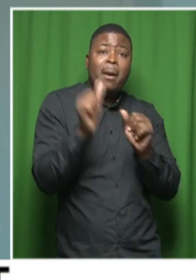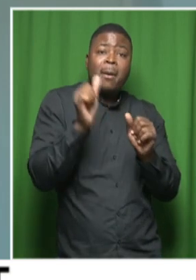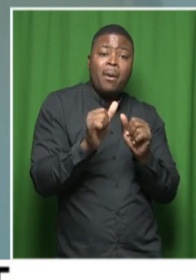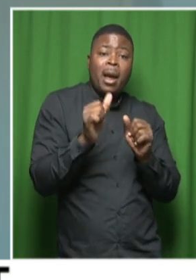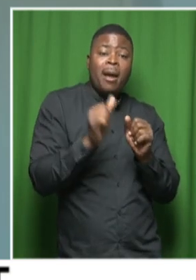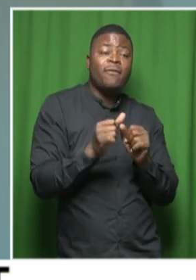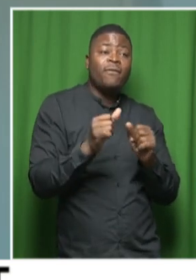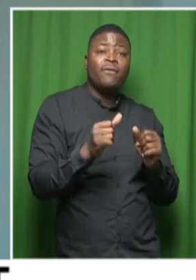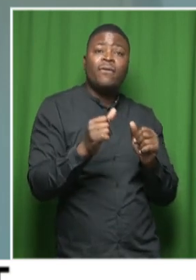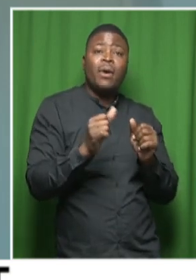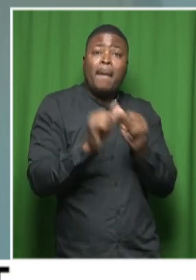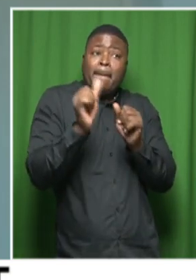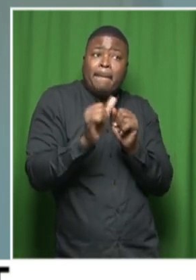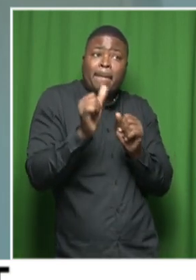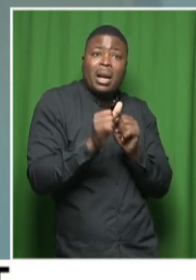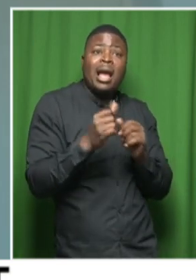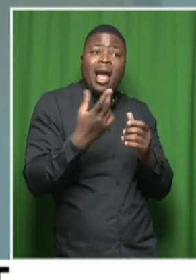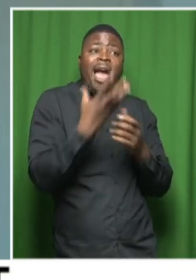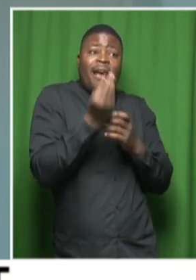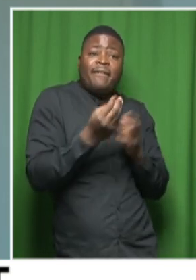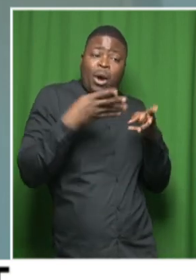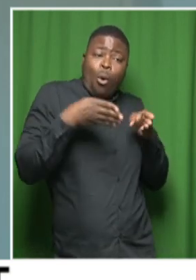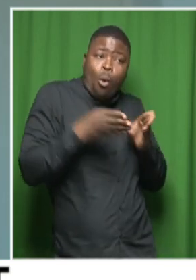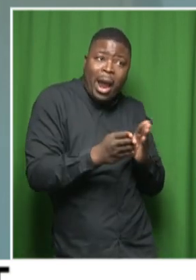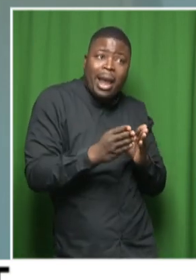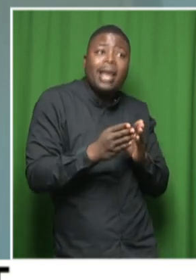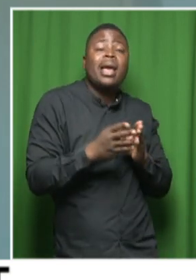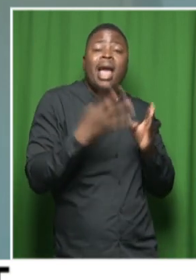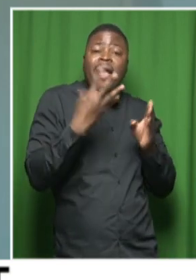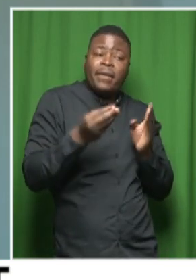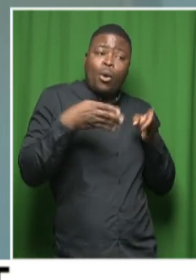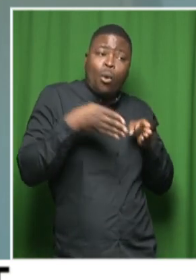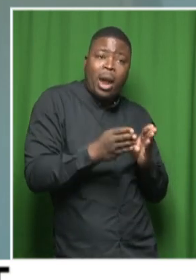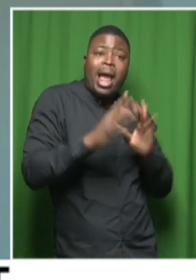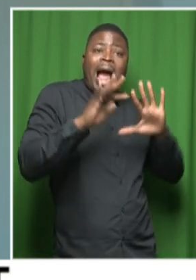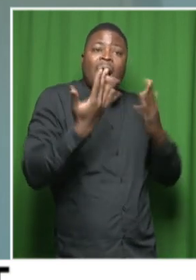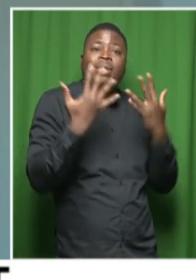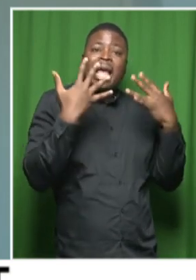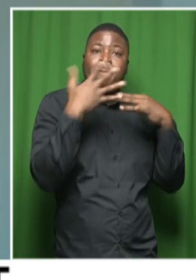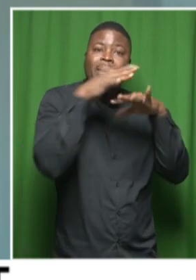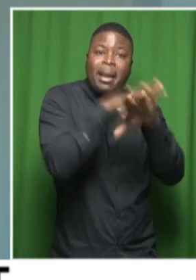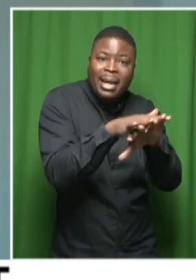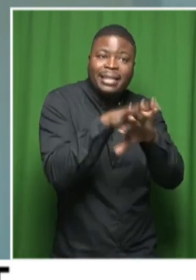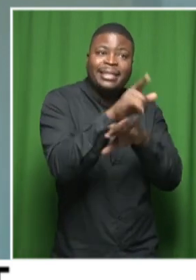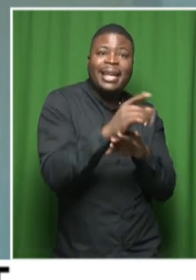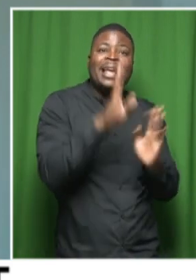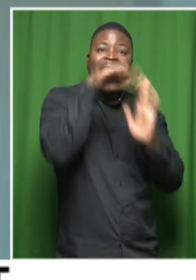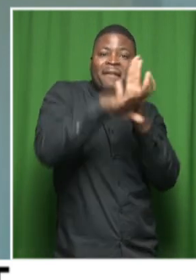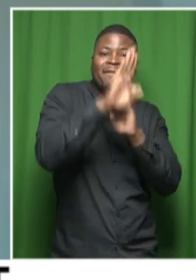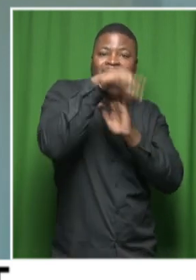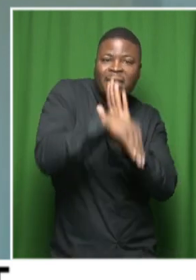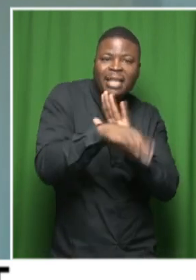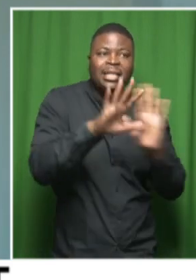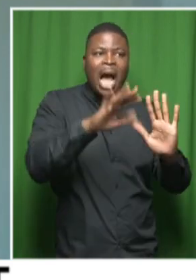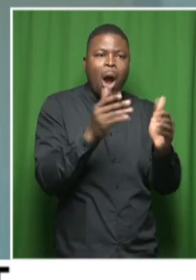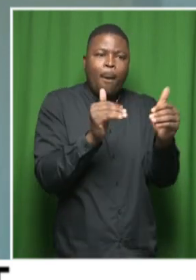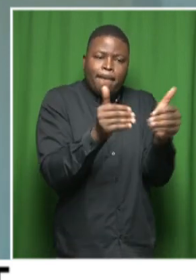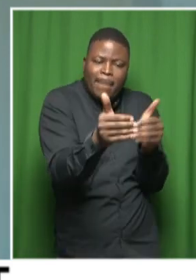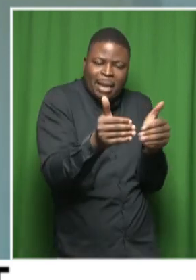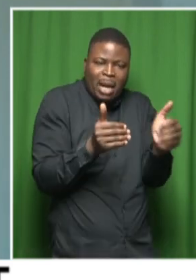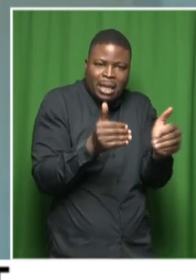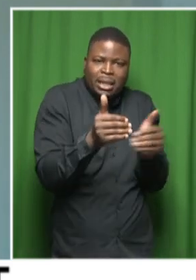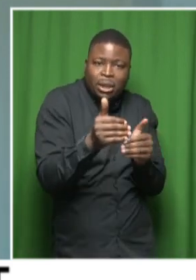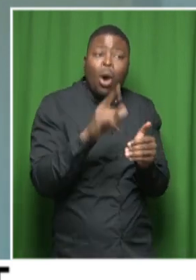considerate in how they implement their inflation targeting or price stability management, because they